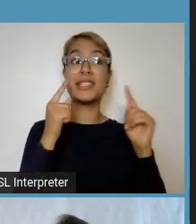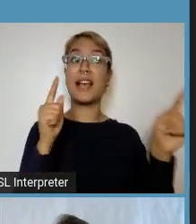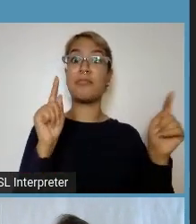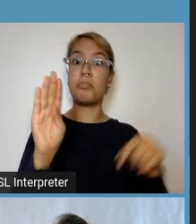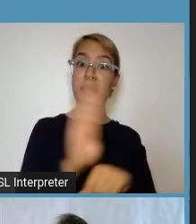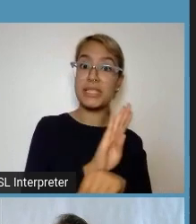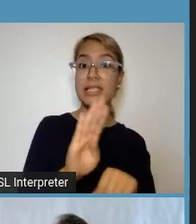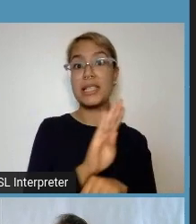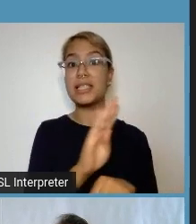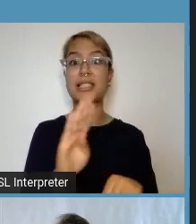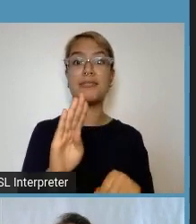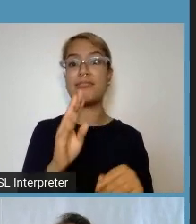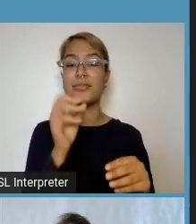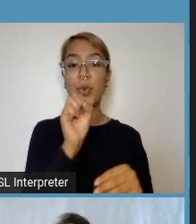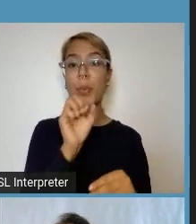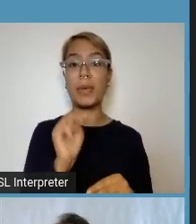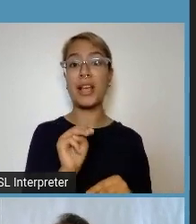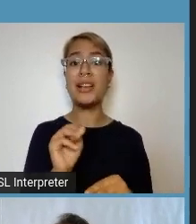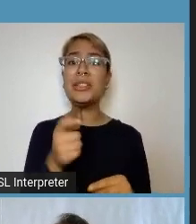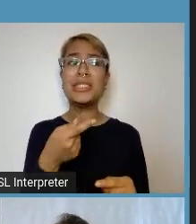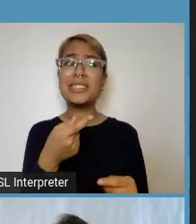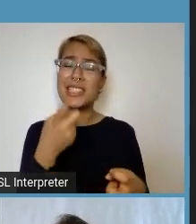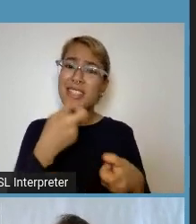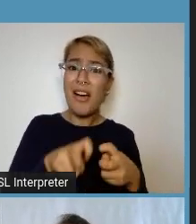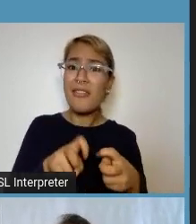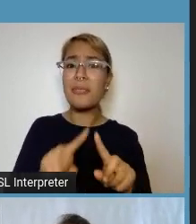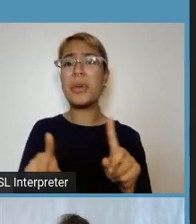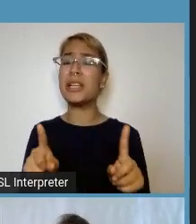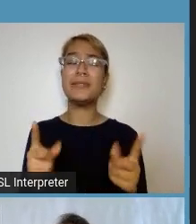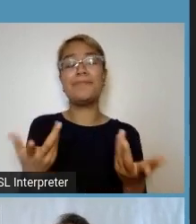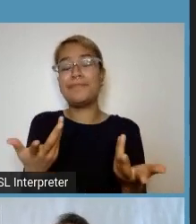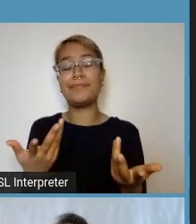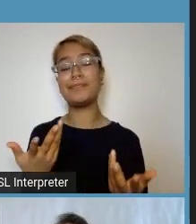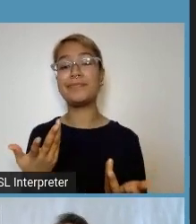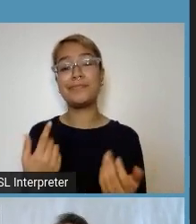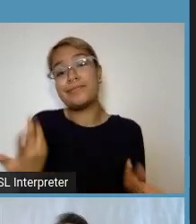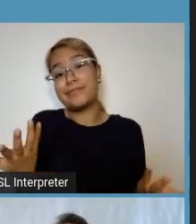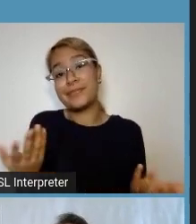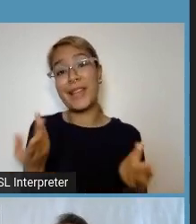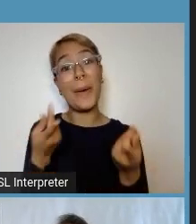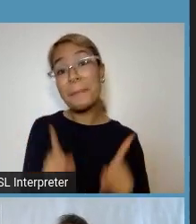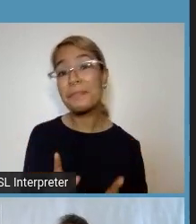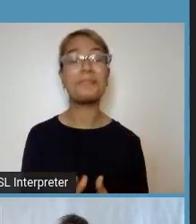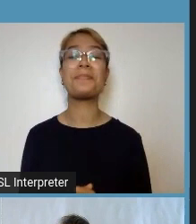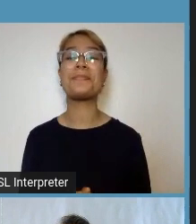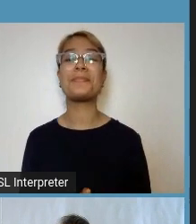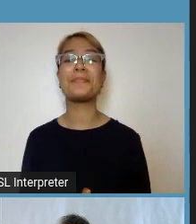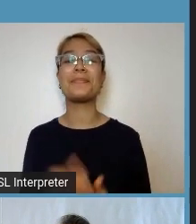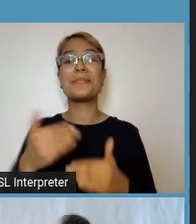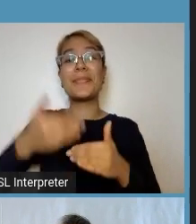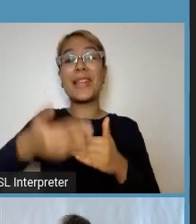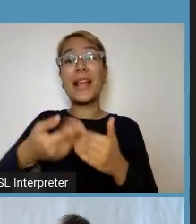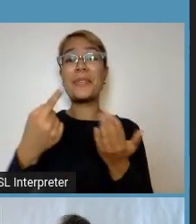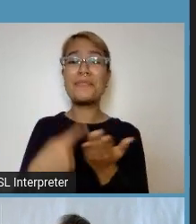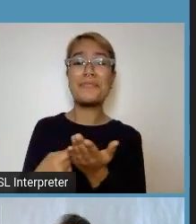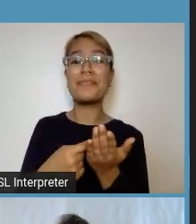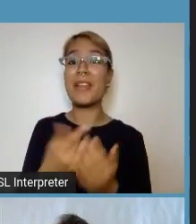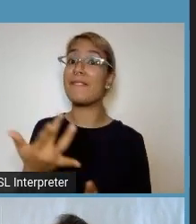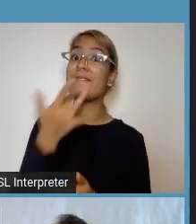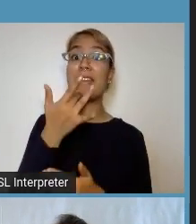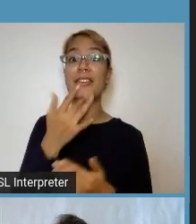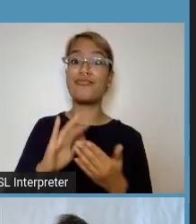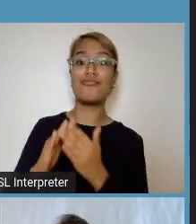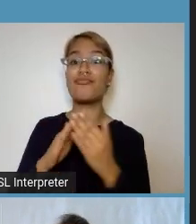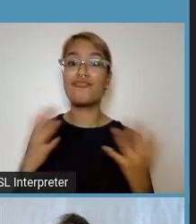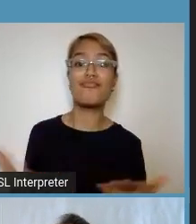which is very difficult and a little intimidating, if I'm being honest. Then we will discuss my favorite community engagement